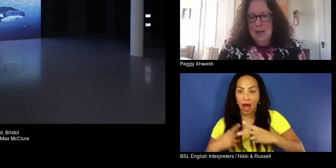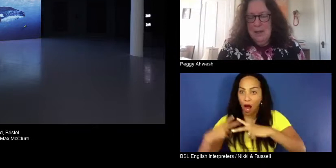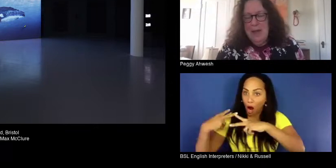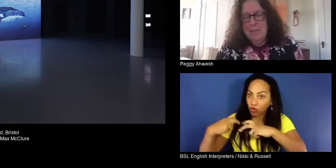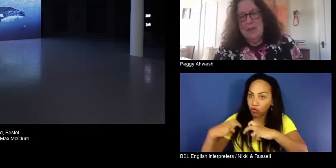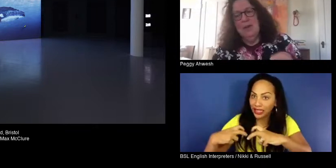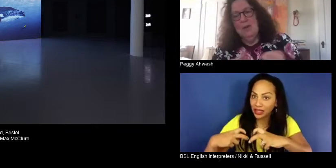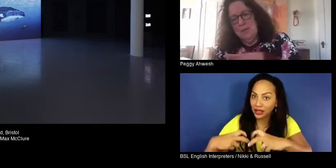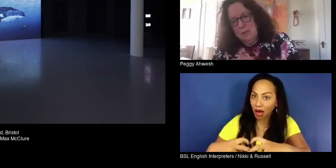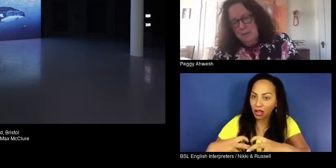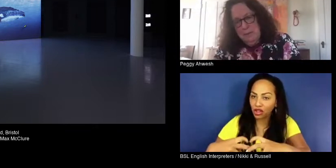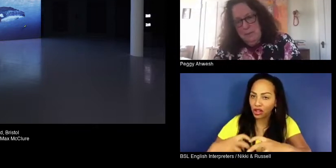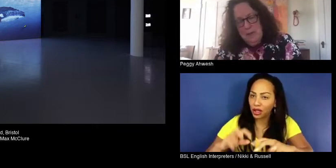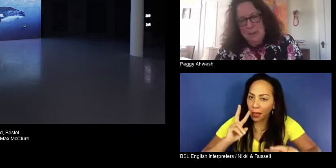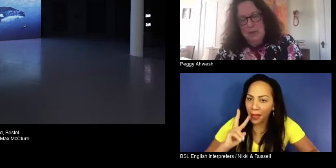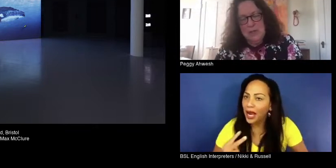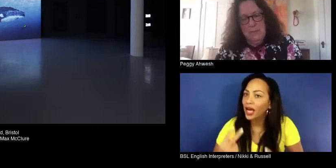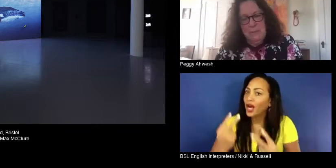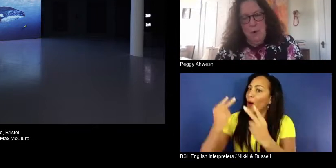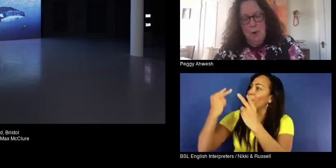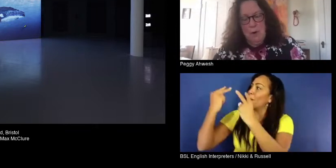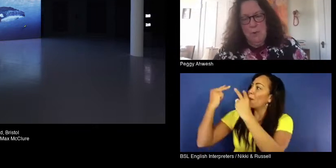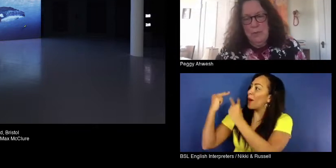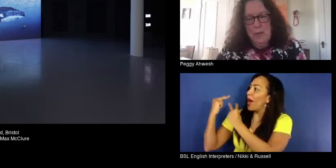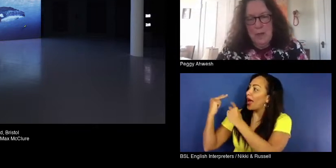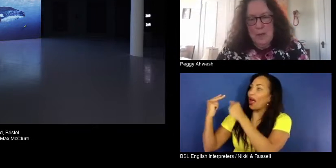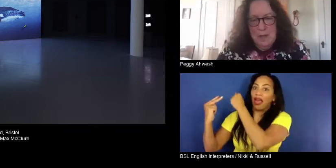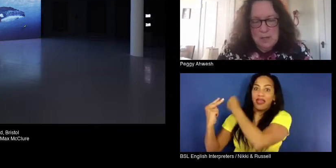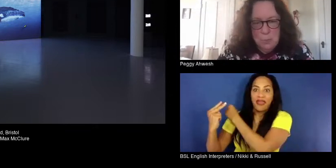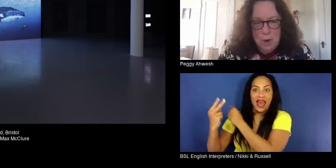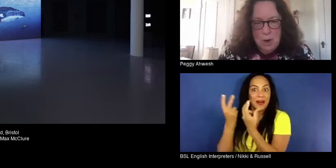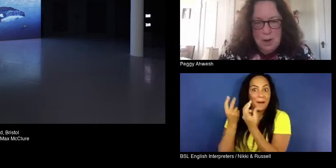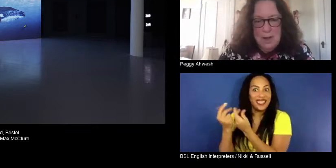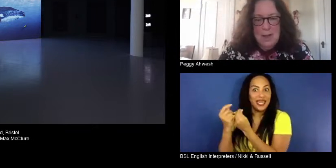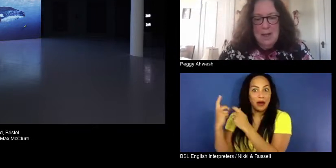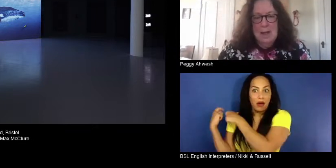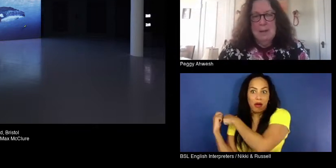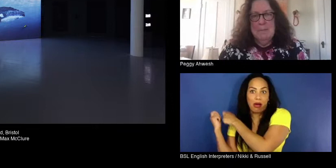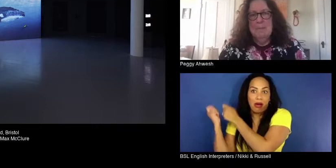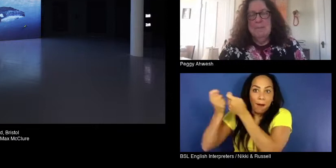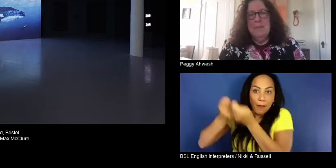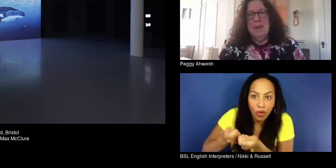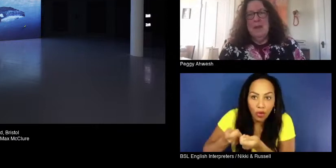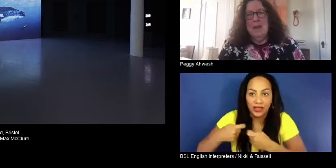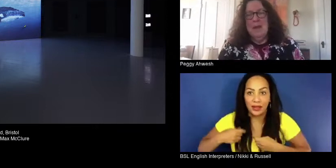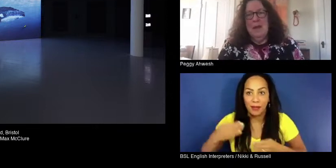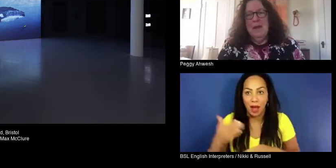a lot of that material sort of is able to come forward into the work.